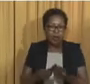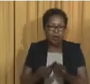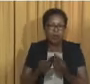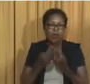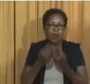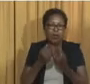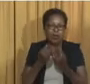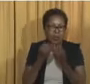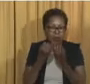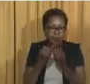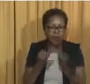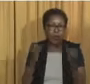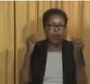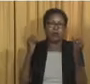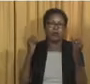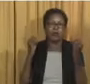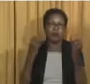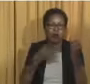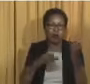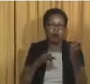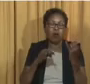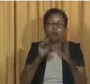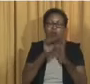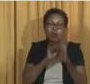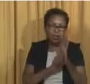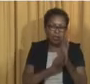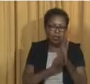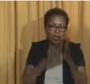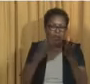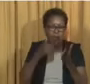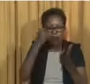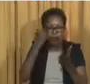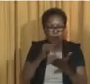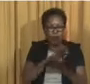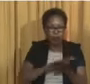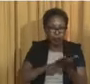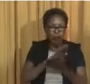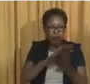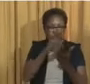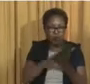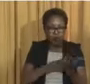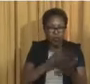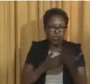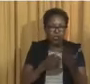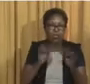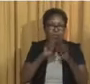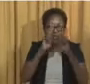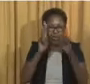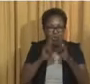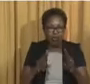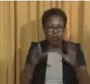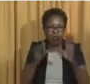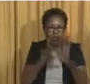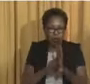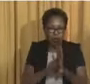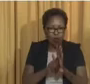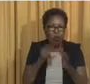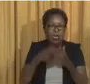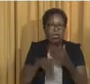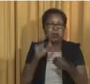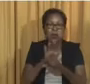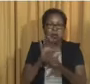of states. Since the basic structure doctrine is a constitutional law principle acceptable in just a number of states